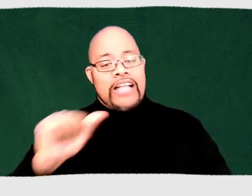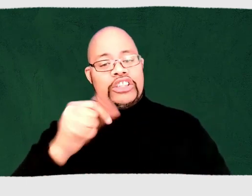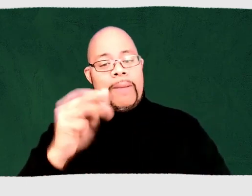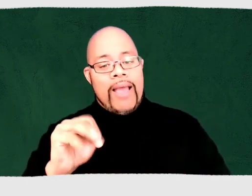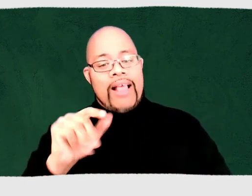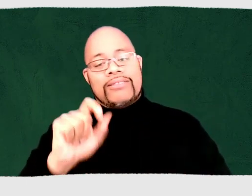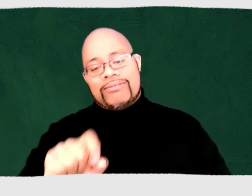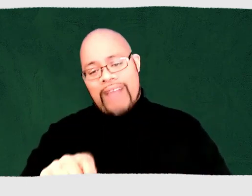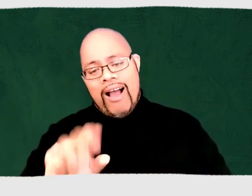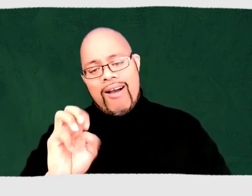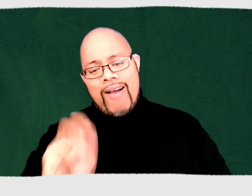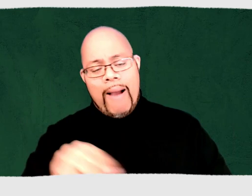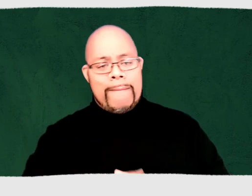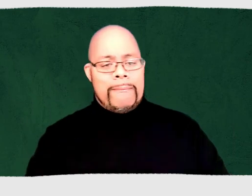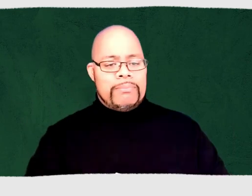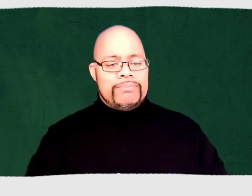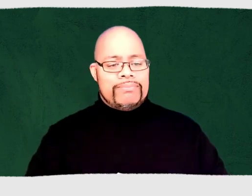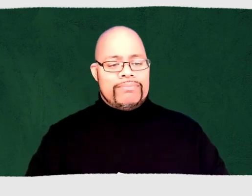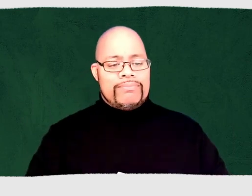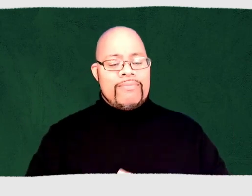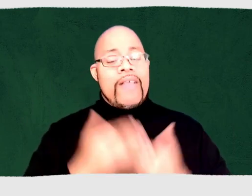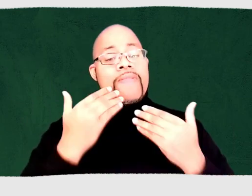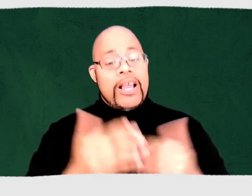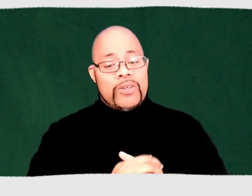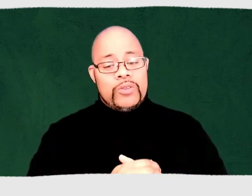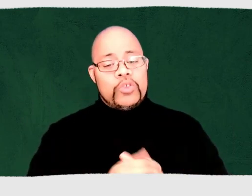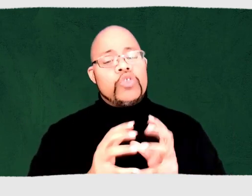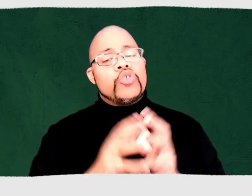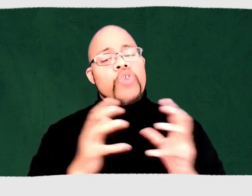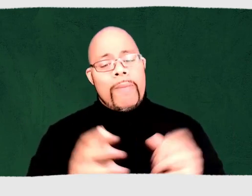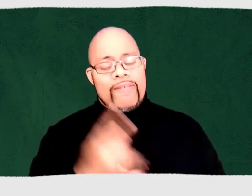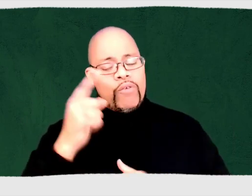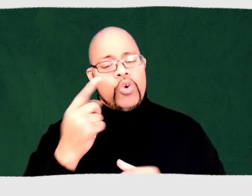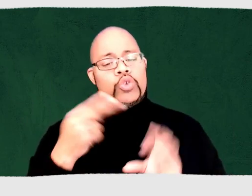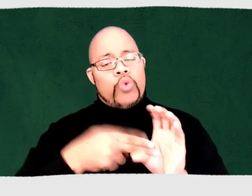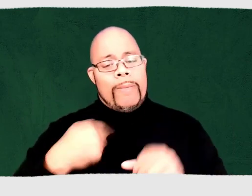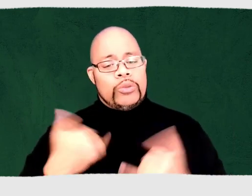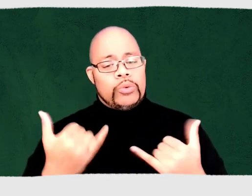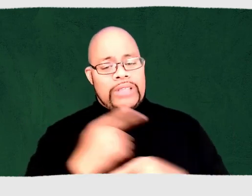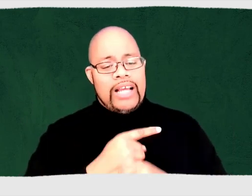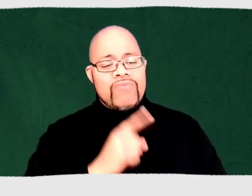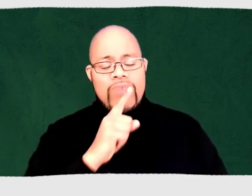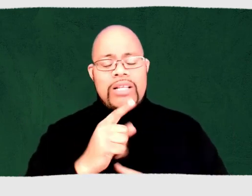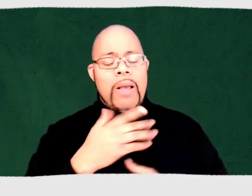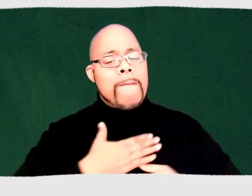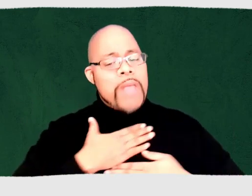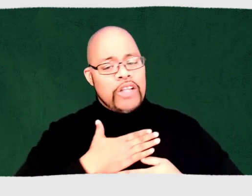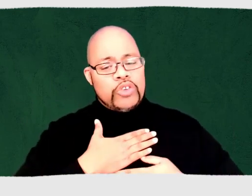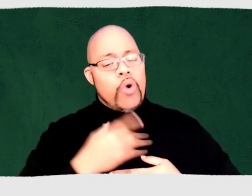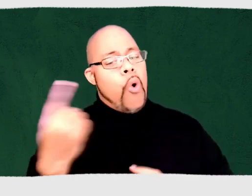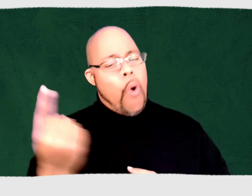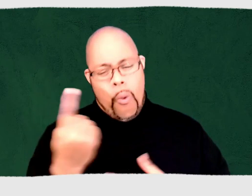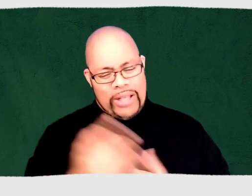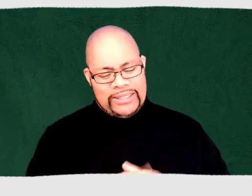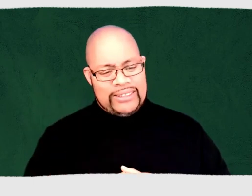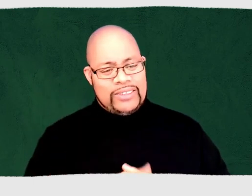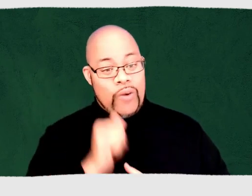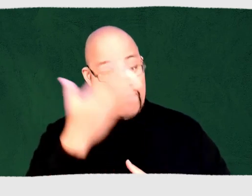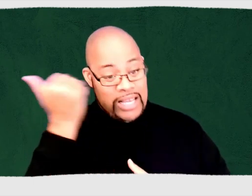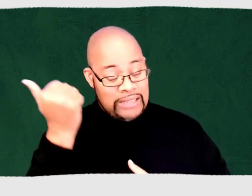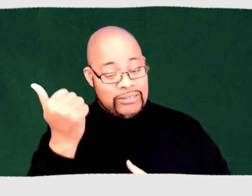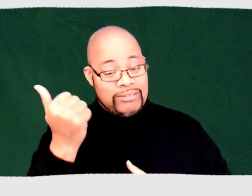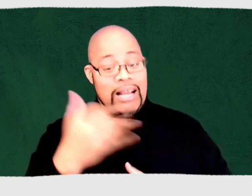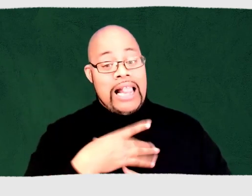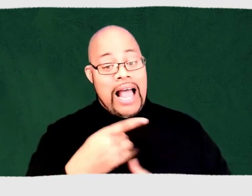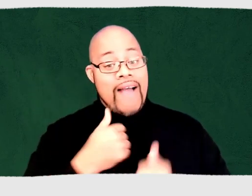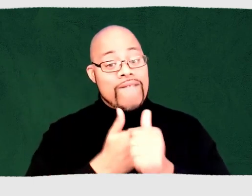andrewtheeducator@gmail.com. Thank you so much for joining me today. It has been a pleasure as always. And don't forget to like,